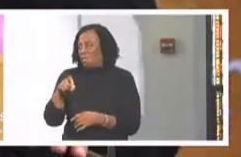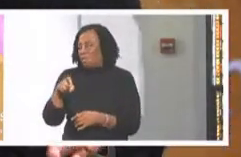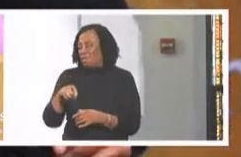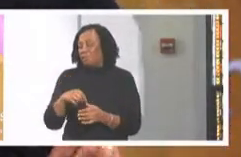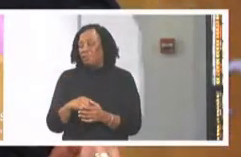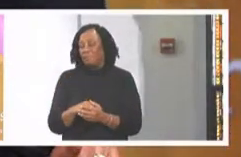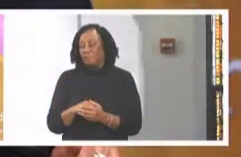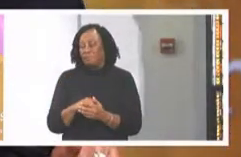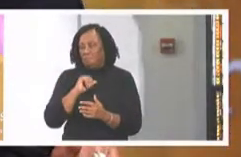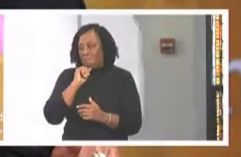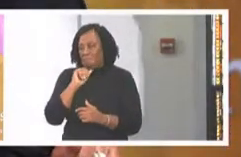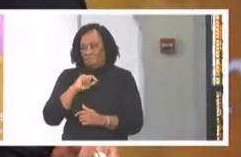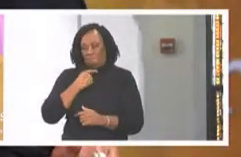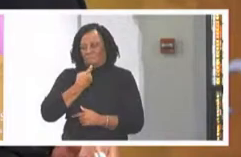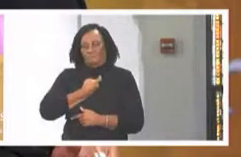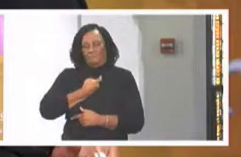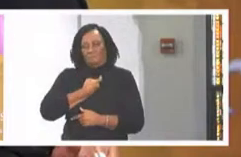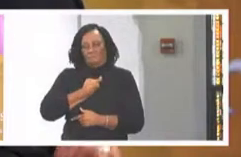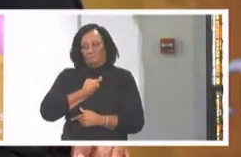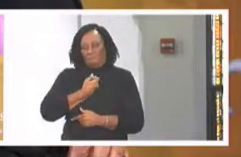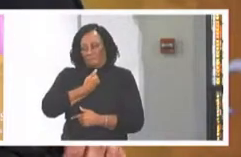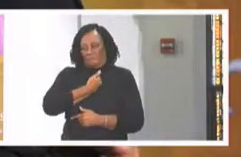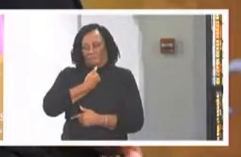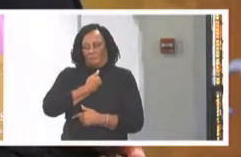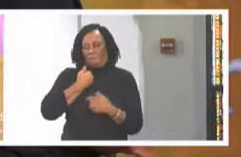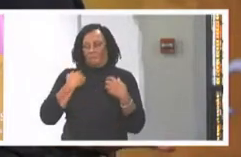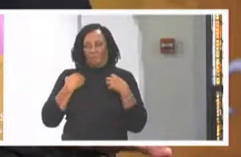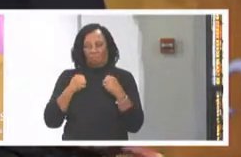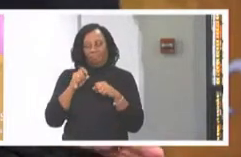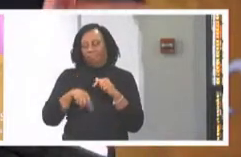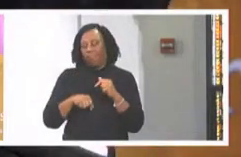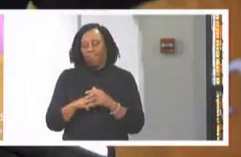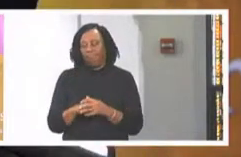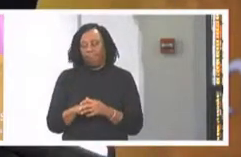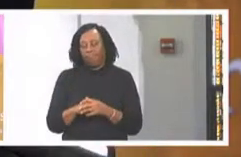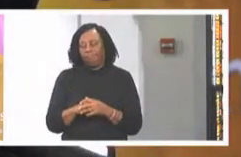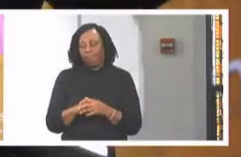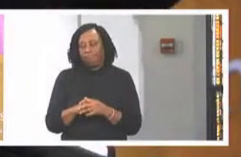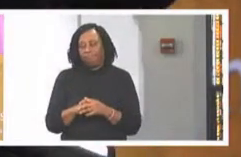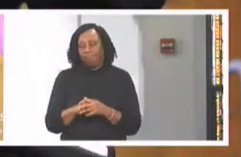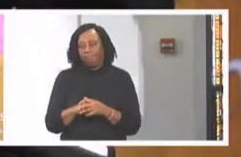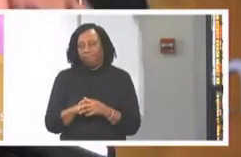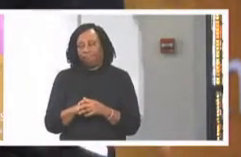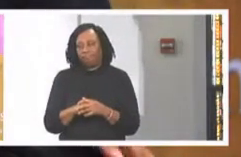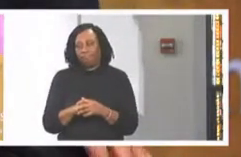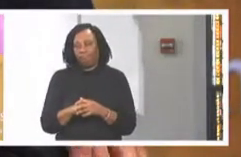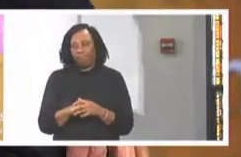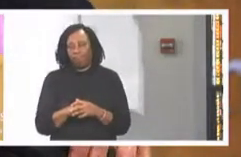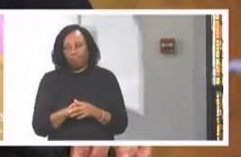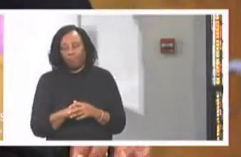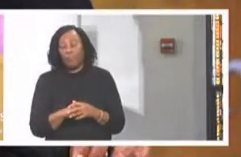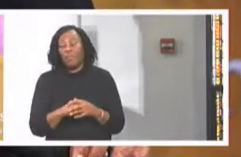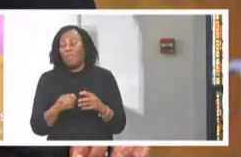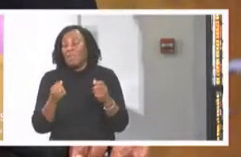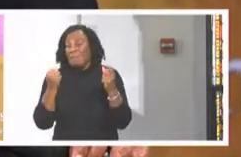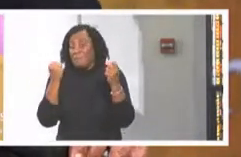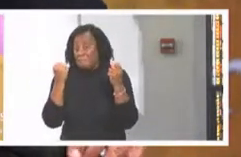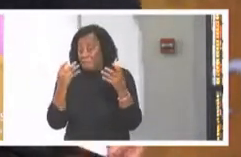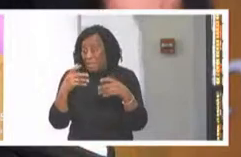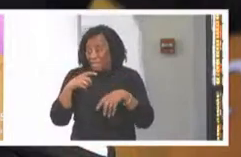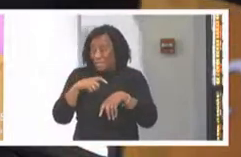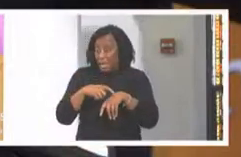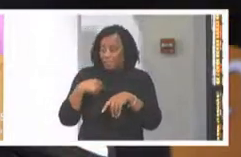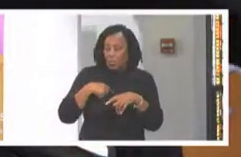Not our own. Many of the things we tried to do in 2022 were based on our commitment and not our surrender.